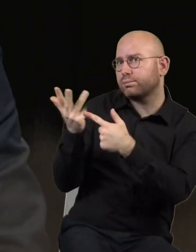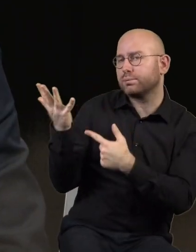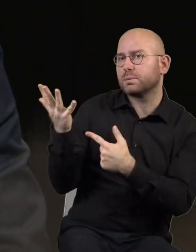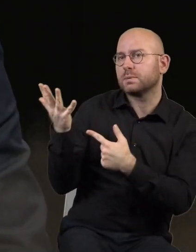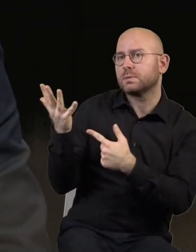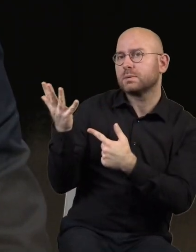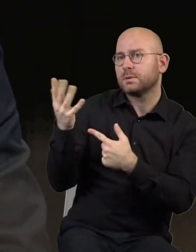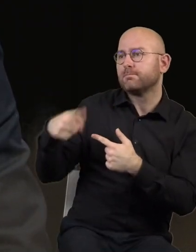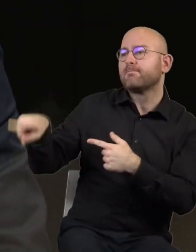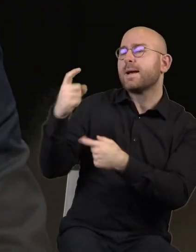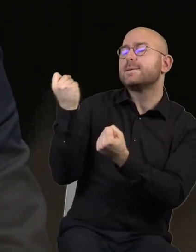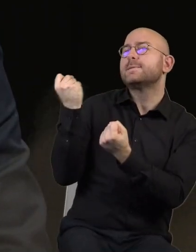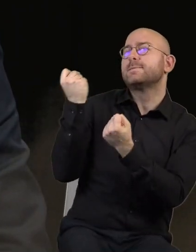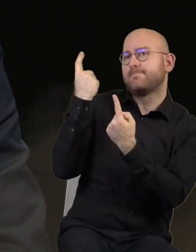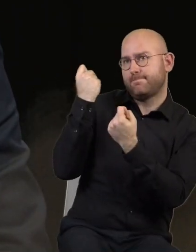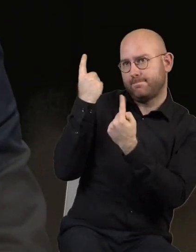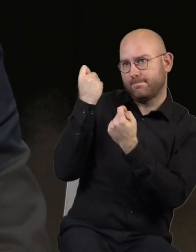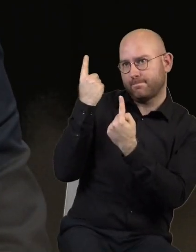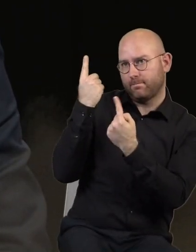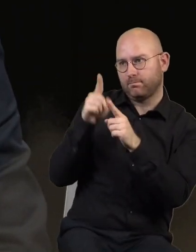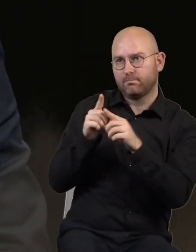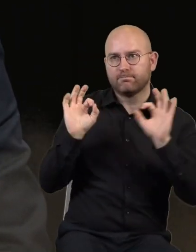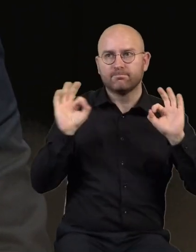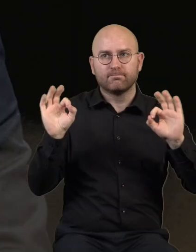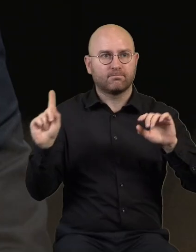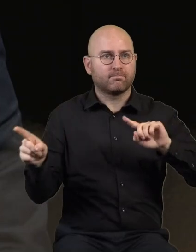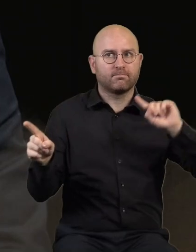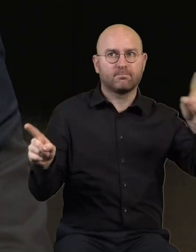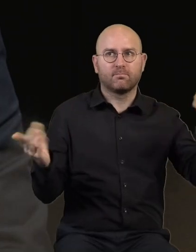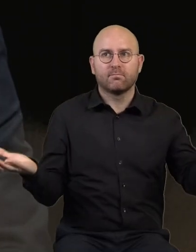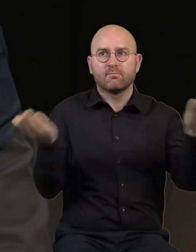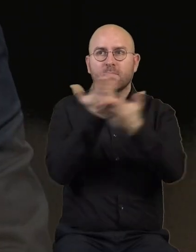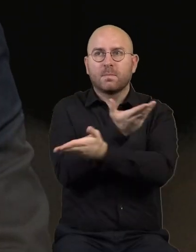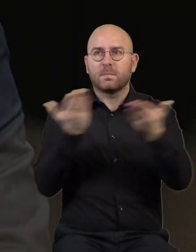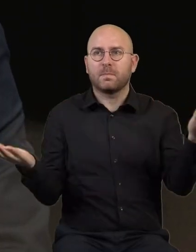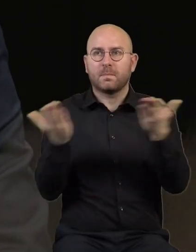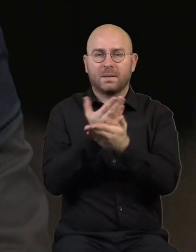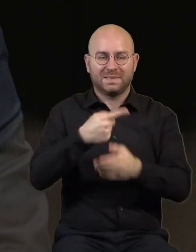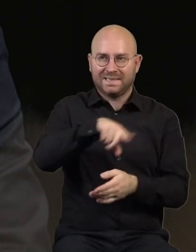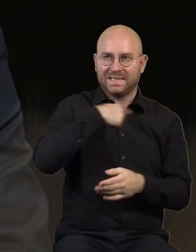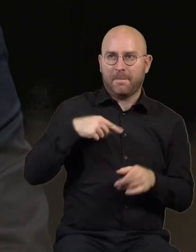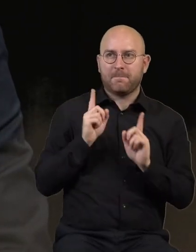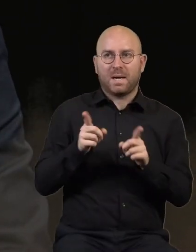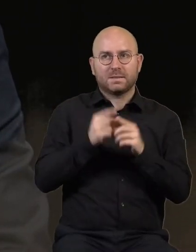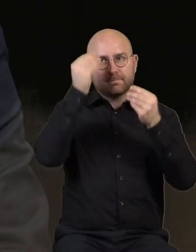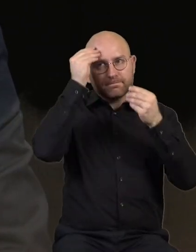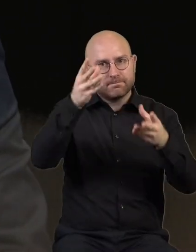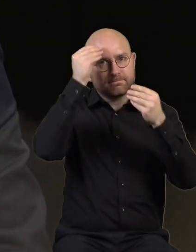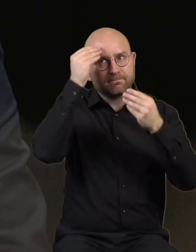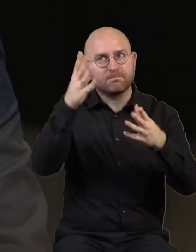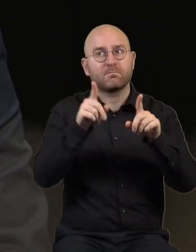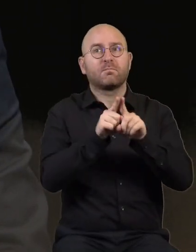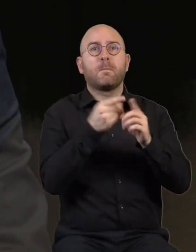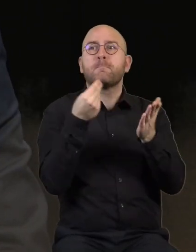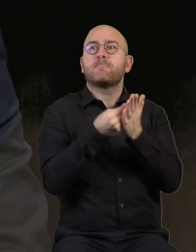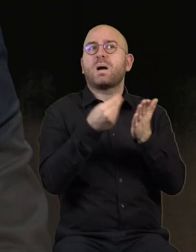through structural funds, for instance. So coordination and communication are key